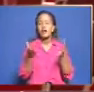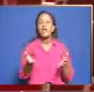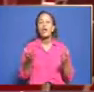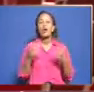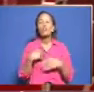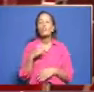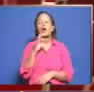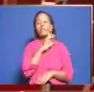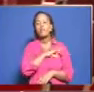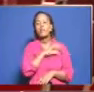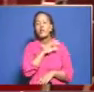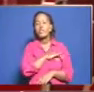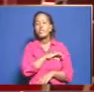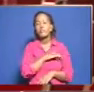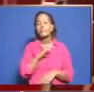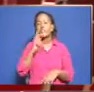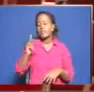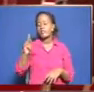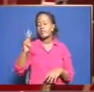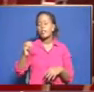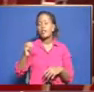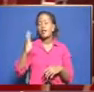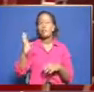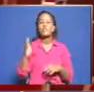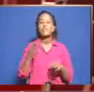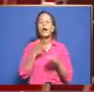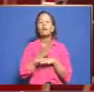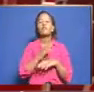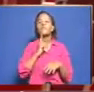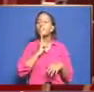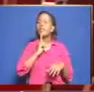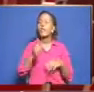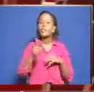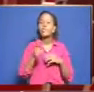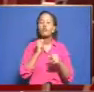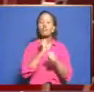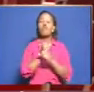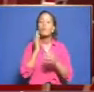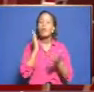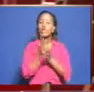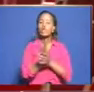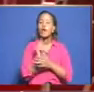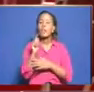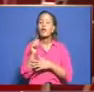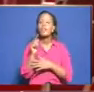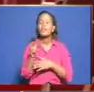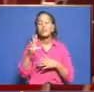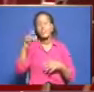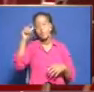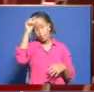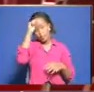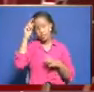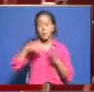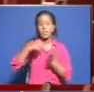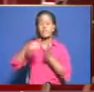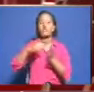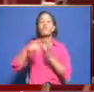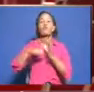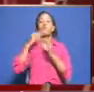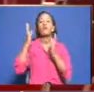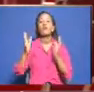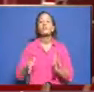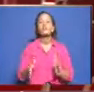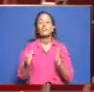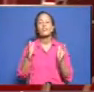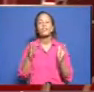profitability KMC, this was seen as a directive that would also ensure that this particular government processor, or rather meat processor,